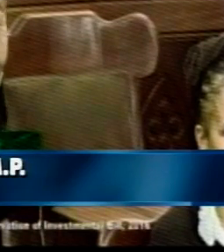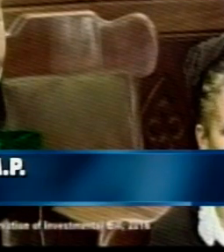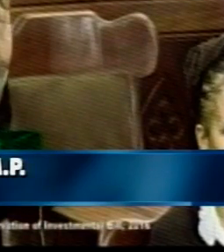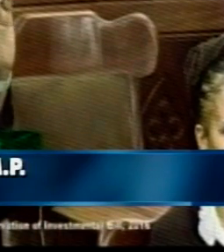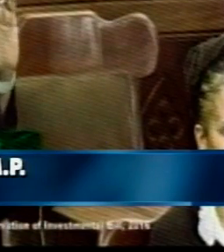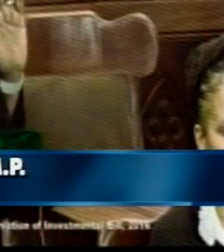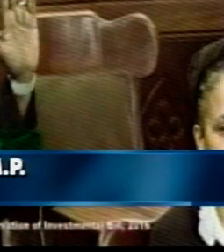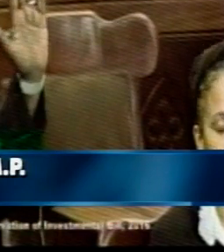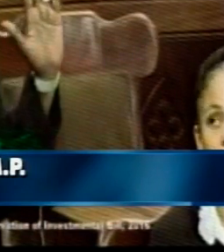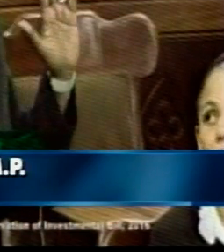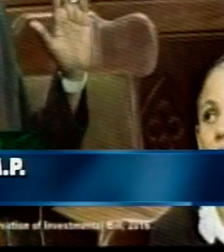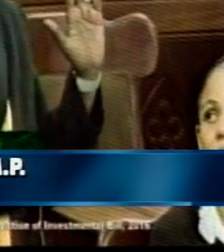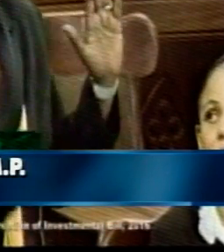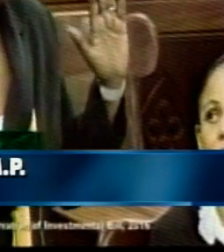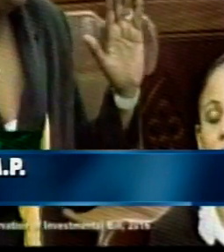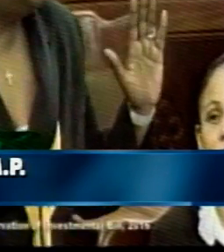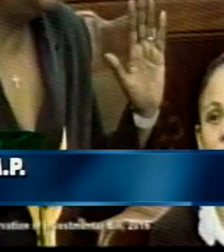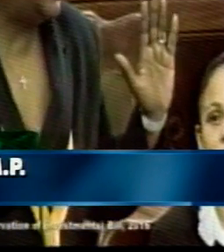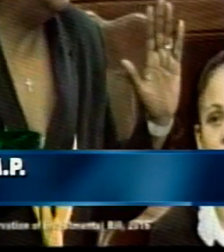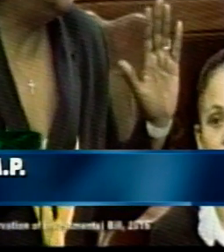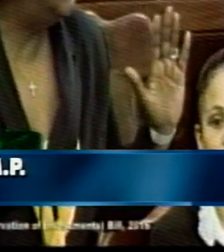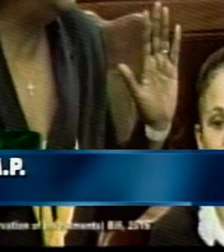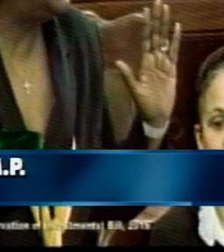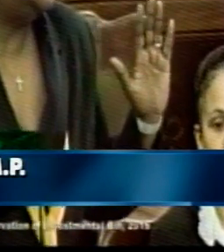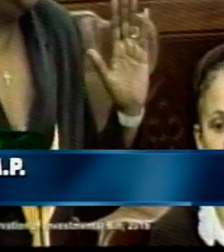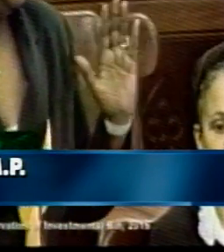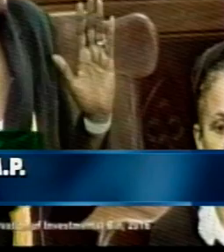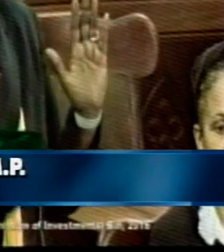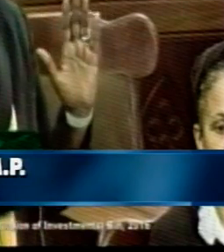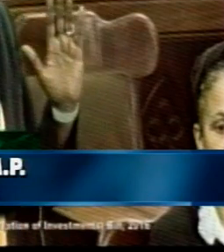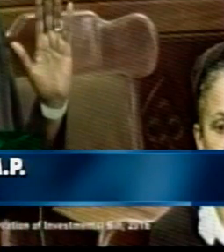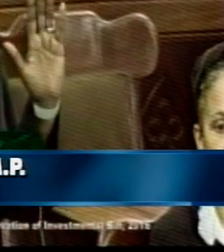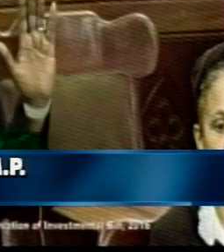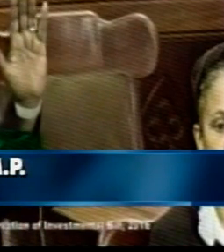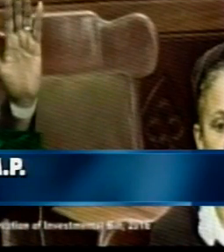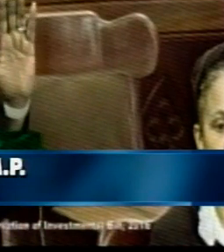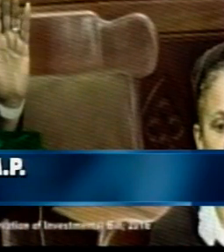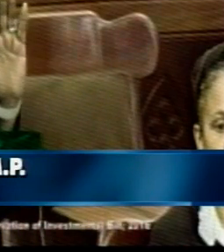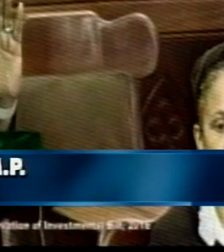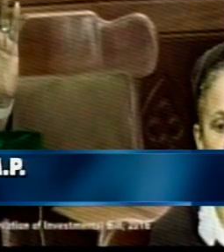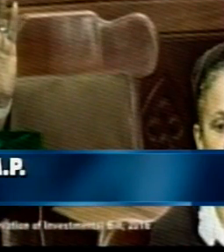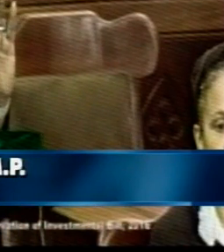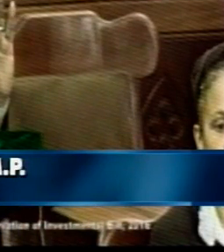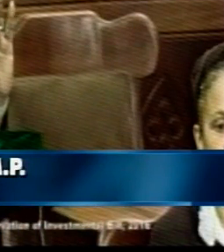And that is to be able to recover as much as it can